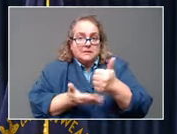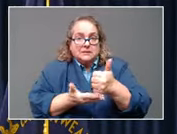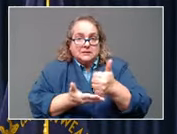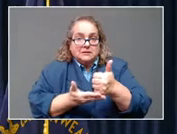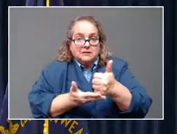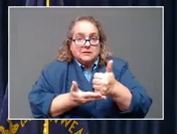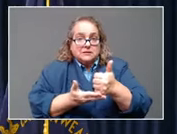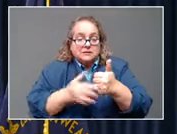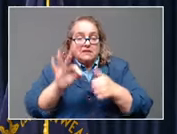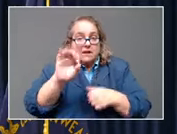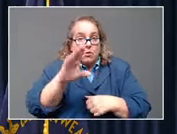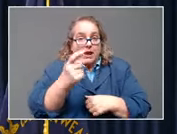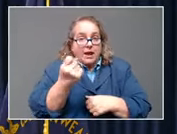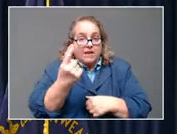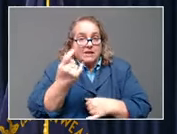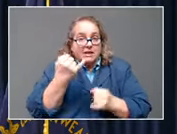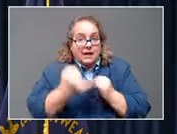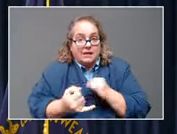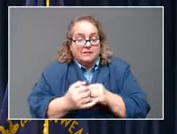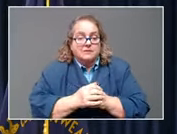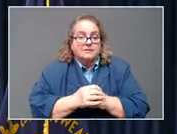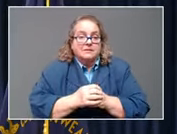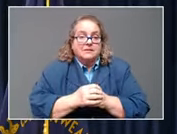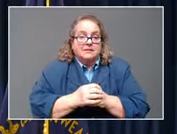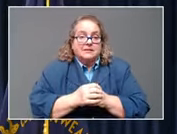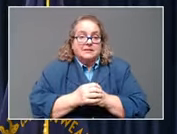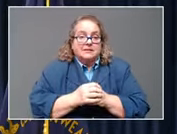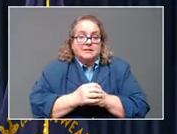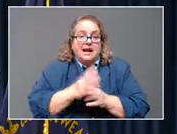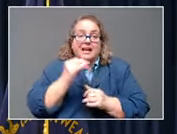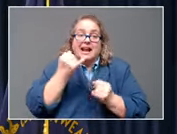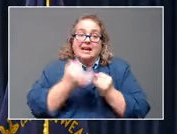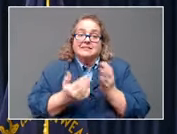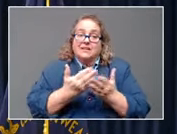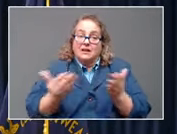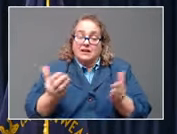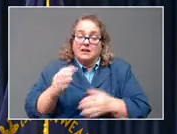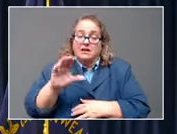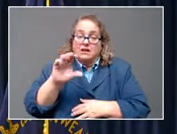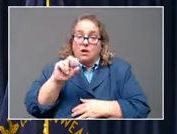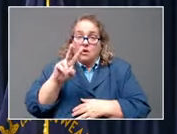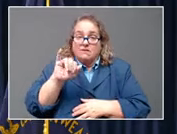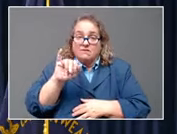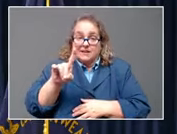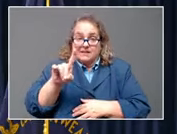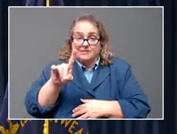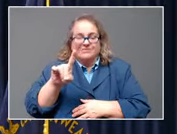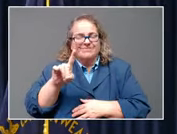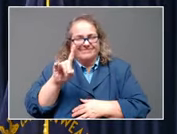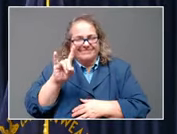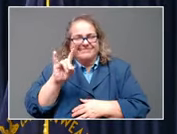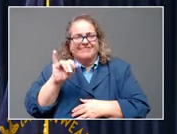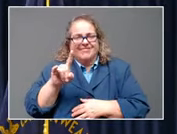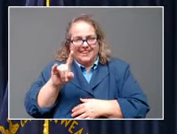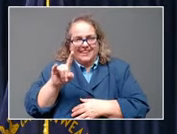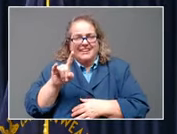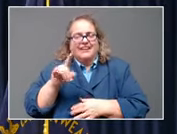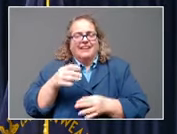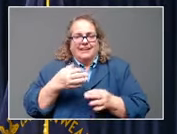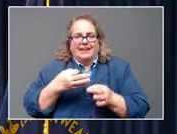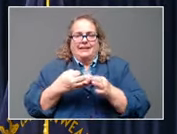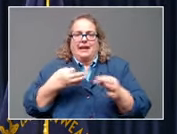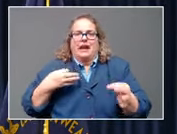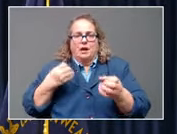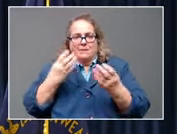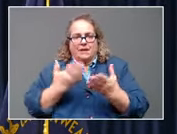as a last piece, COVID delayed a lot of things, including the